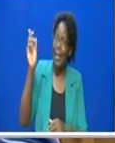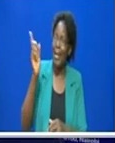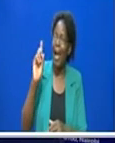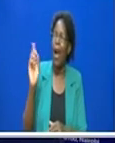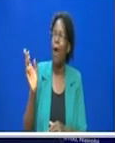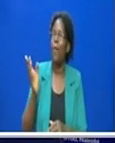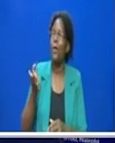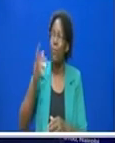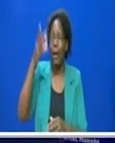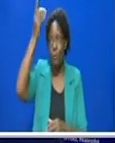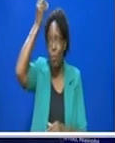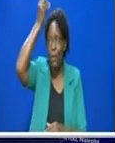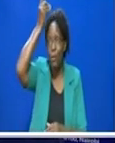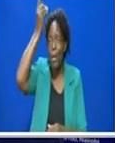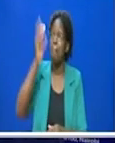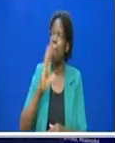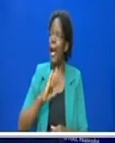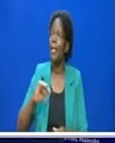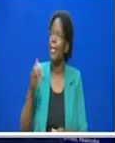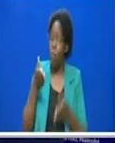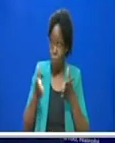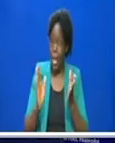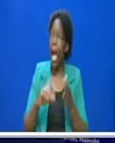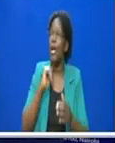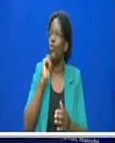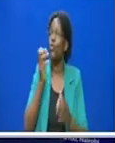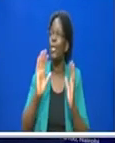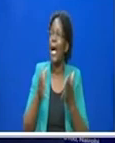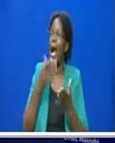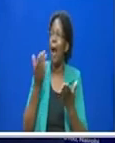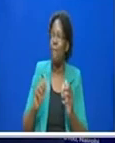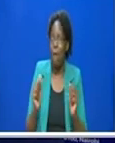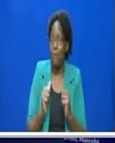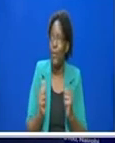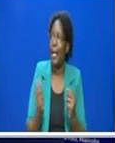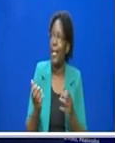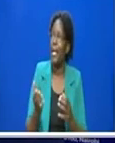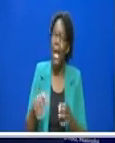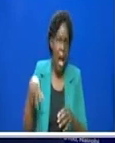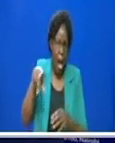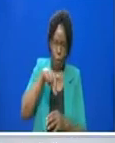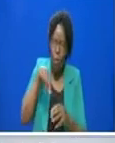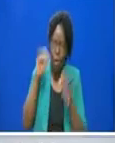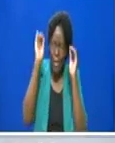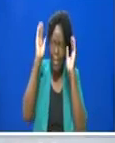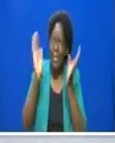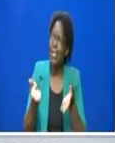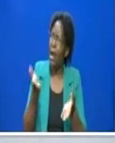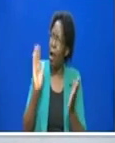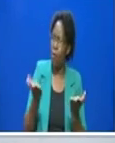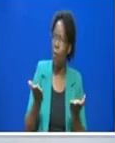way, me, I don't have a fridge. No, you are kidding me. You are a whole teacher. No, you see, you have to improvise what you